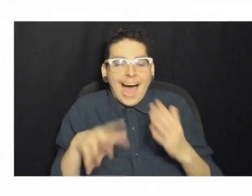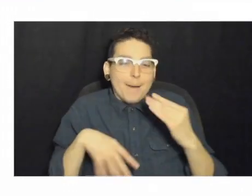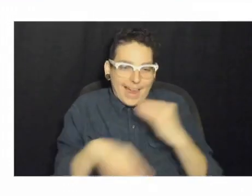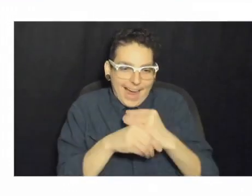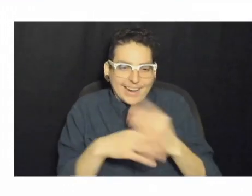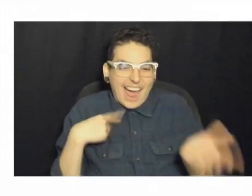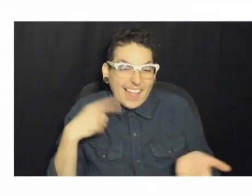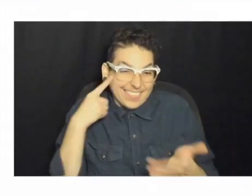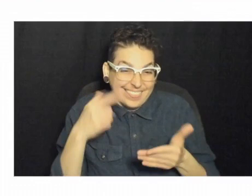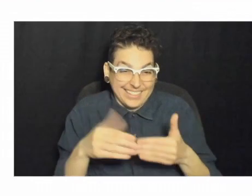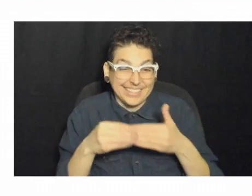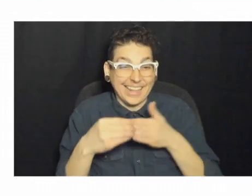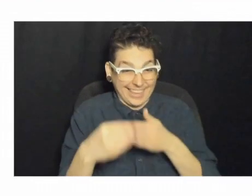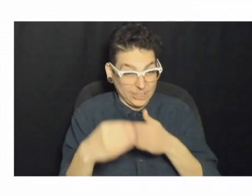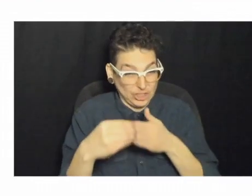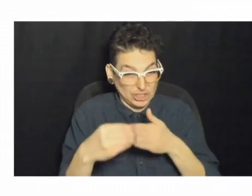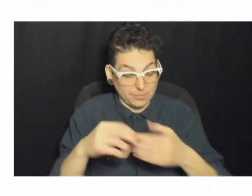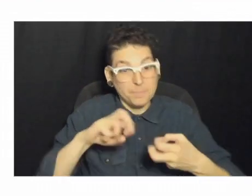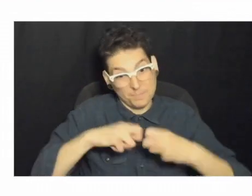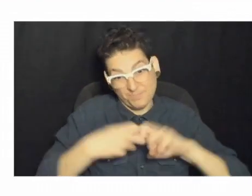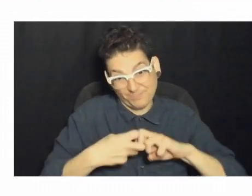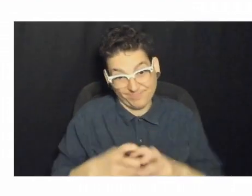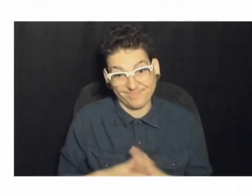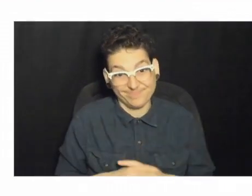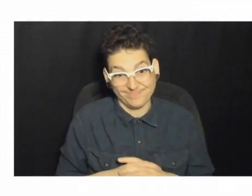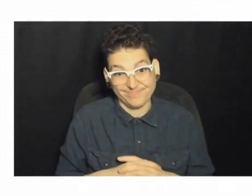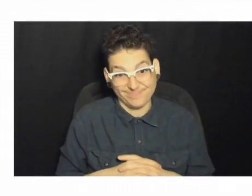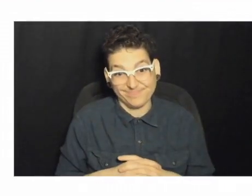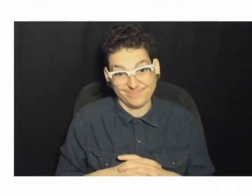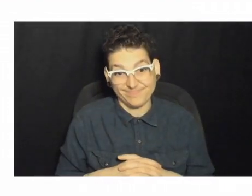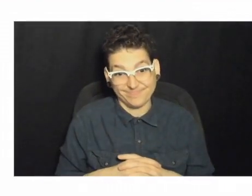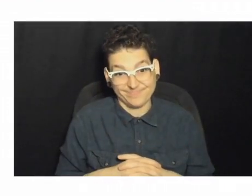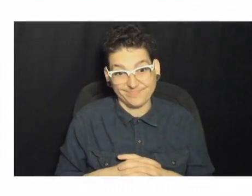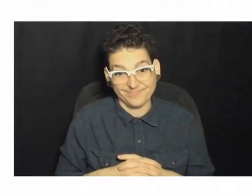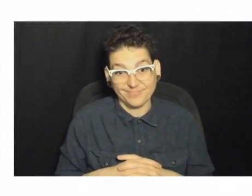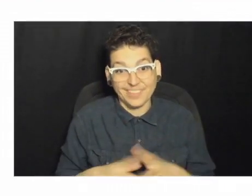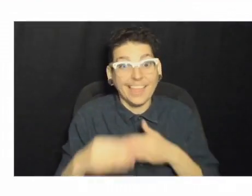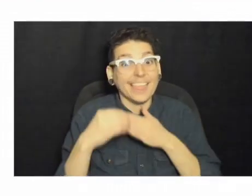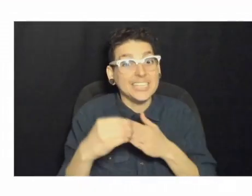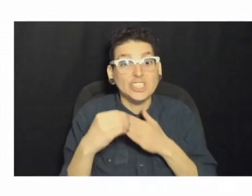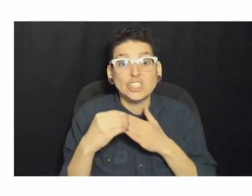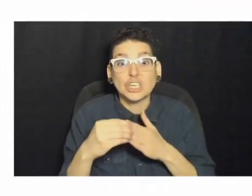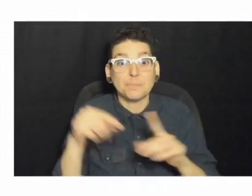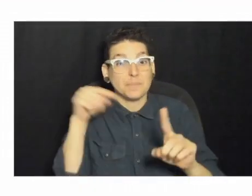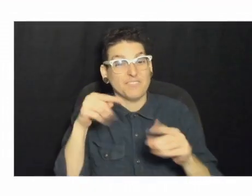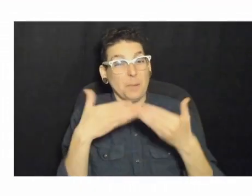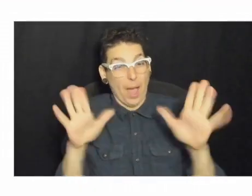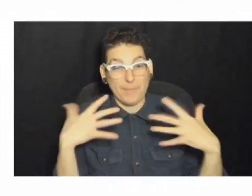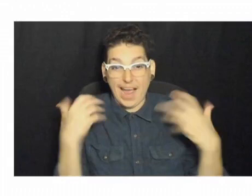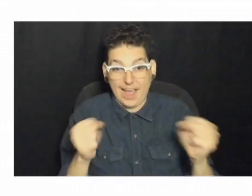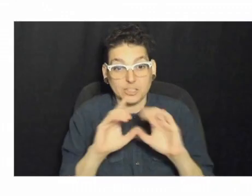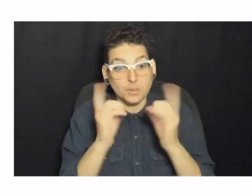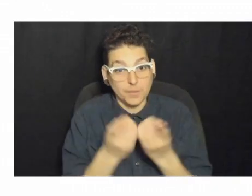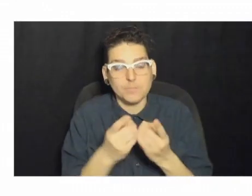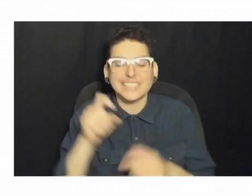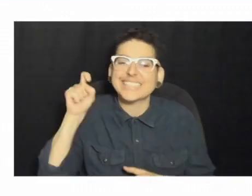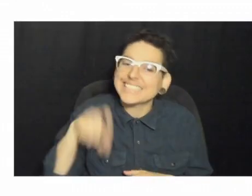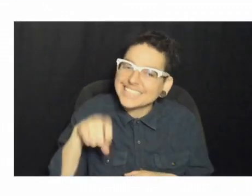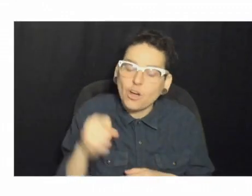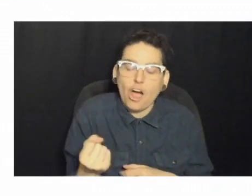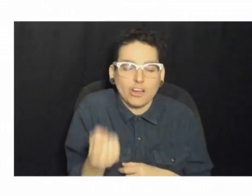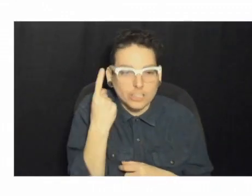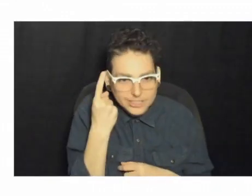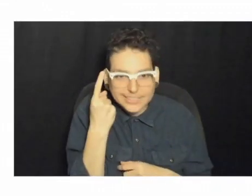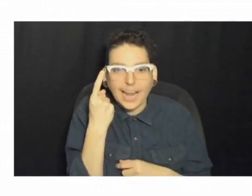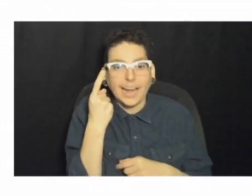think that the leaders of public health departments need to understand that this is part of their job. I was